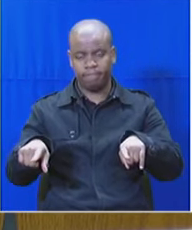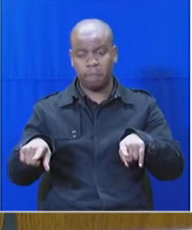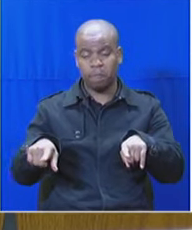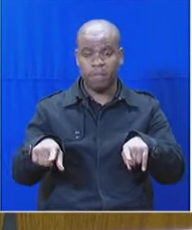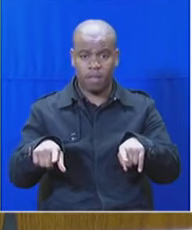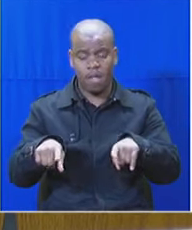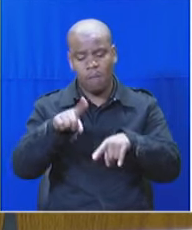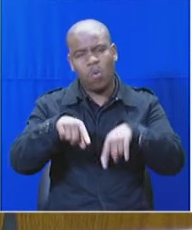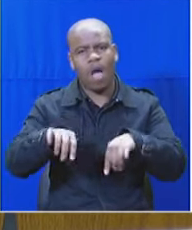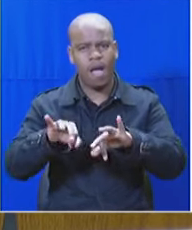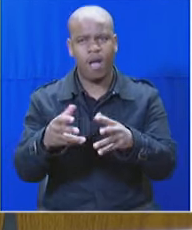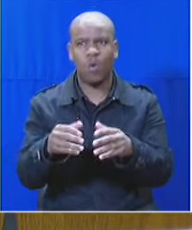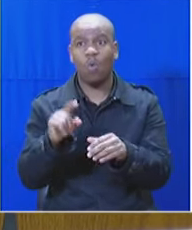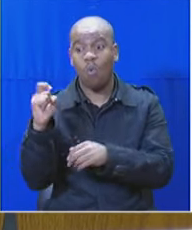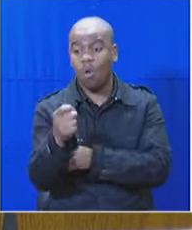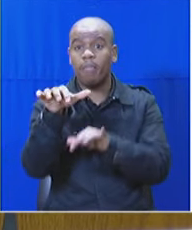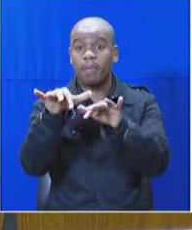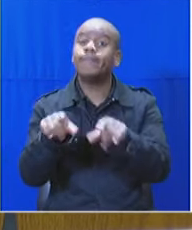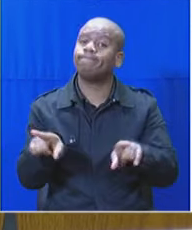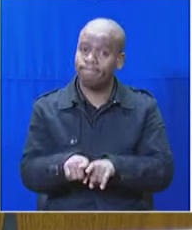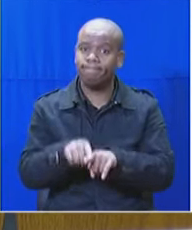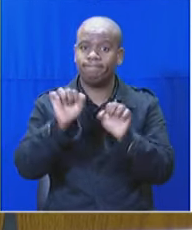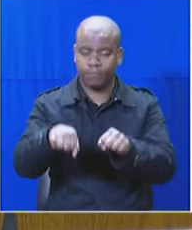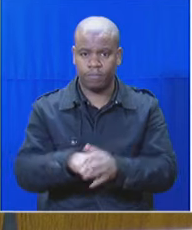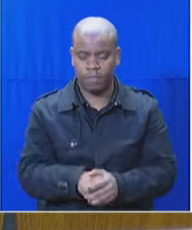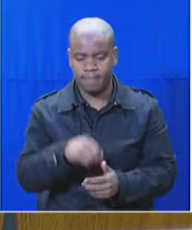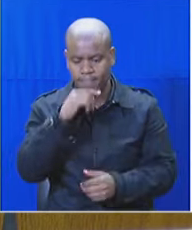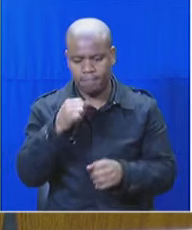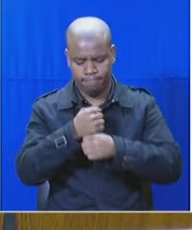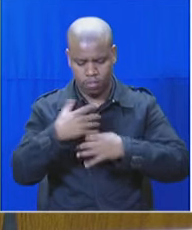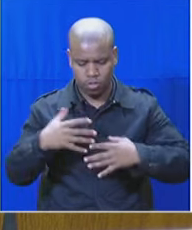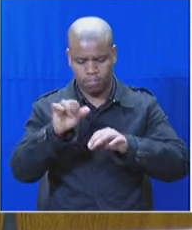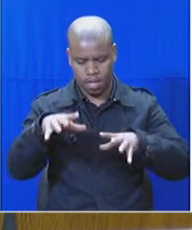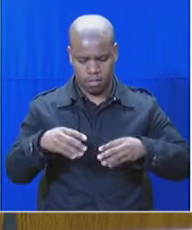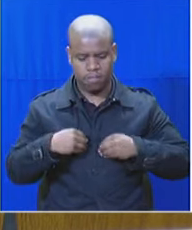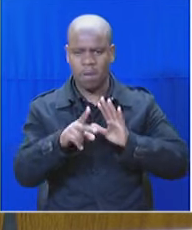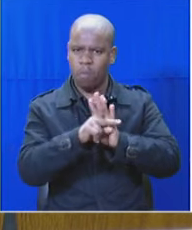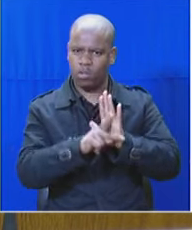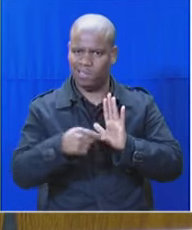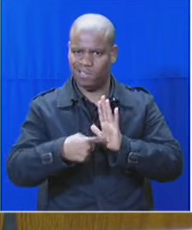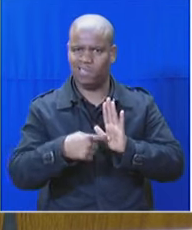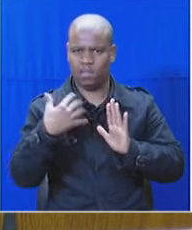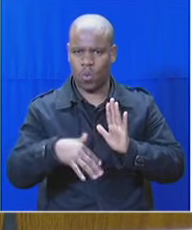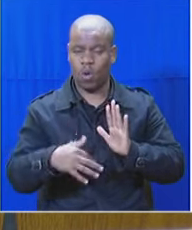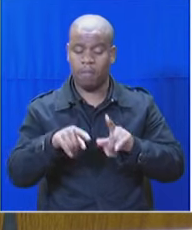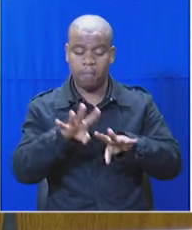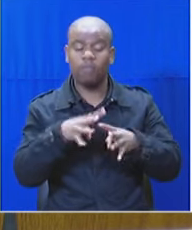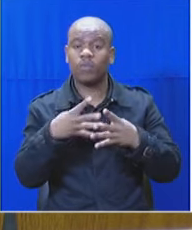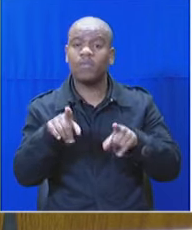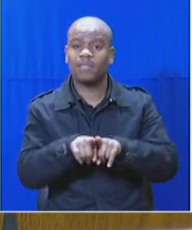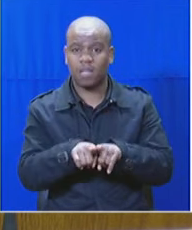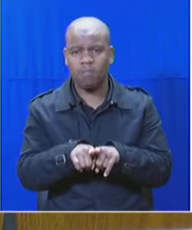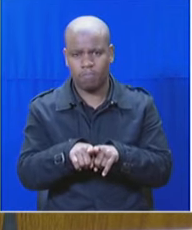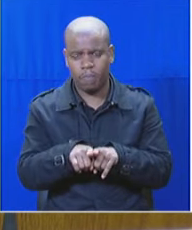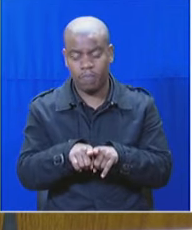But the common thread amongst all of them is that there's general acceptance of the policy of the framework. This framework, it seeks